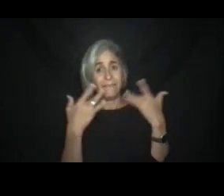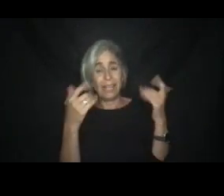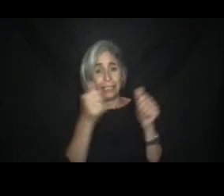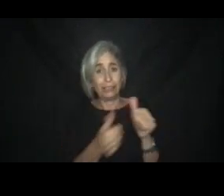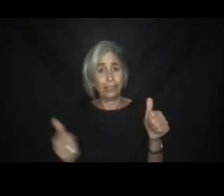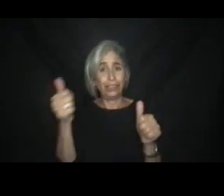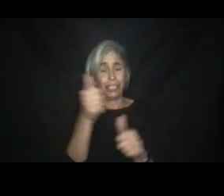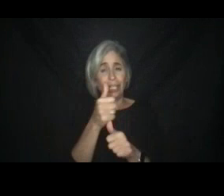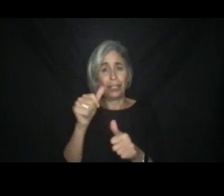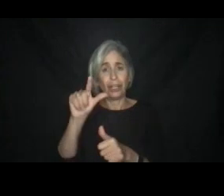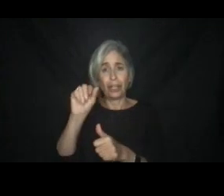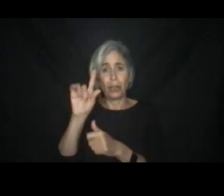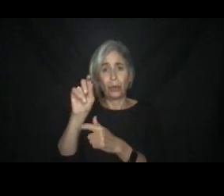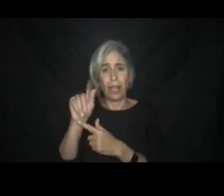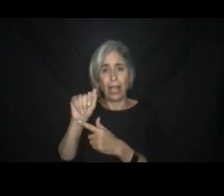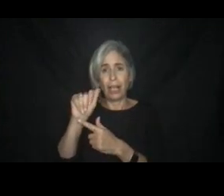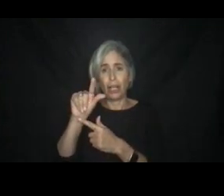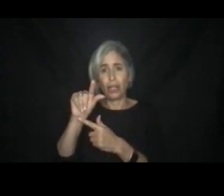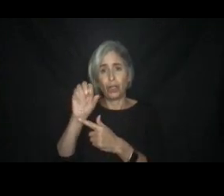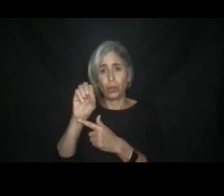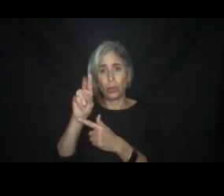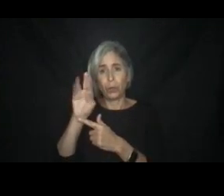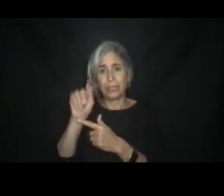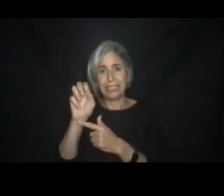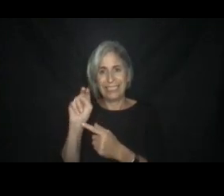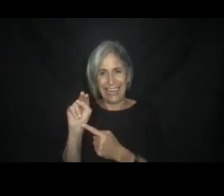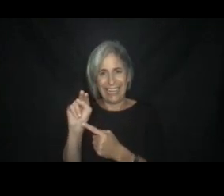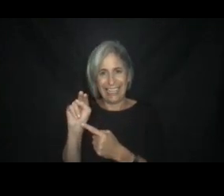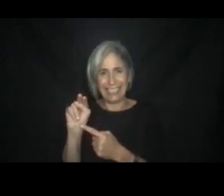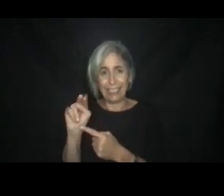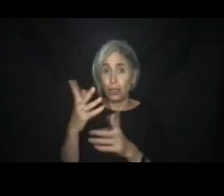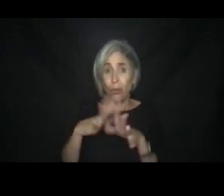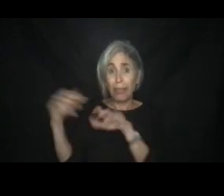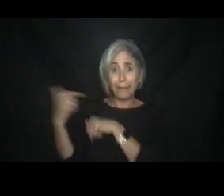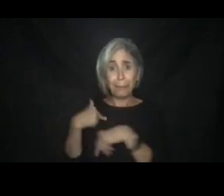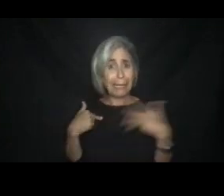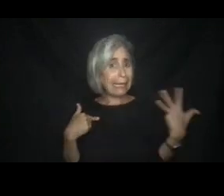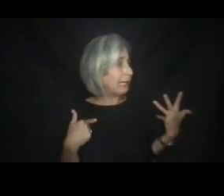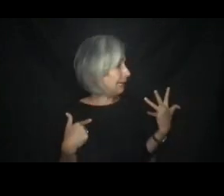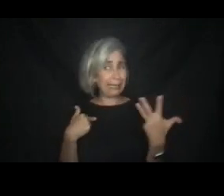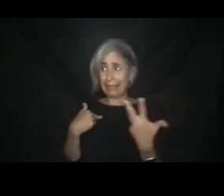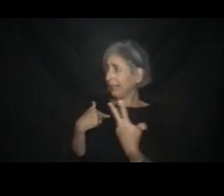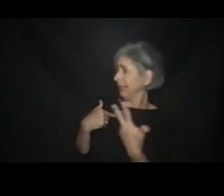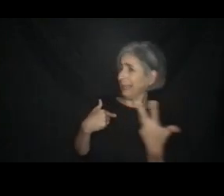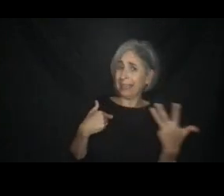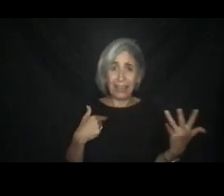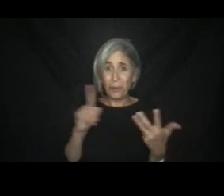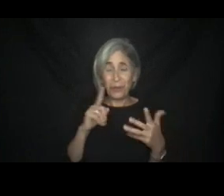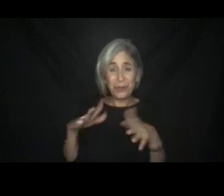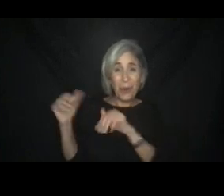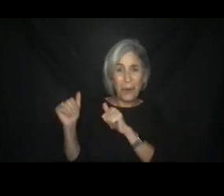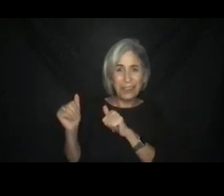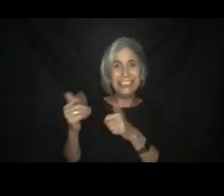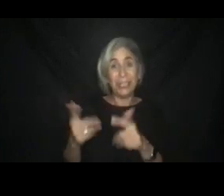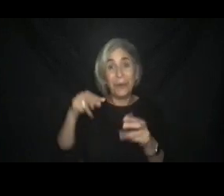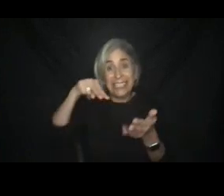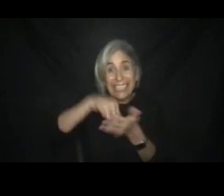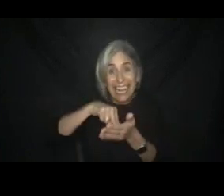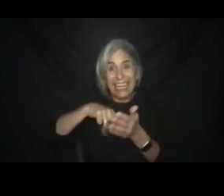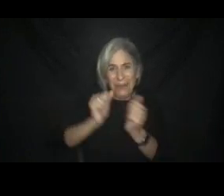Gloria Goolsby. You all left me. You all left. You went away. Oh, that's you. Well, she was standing